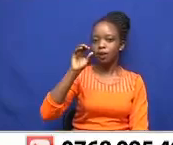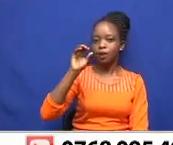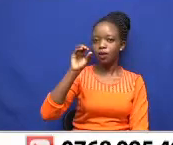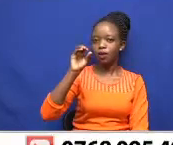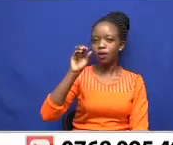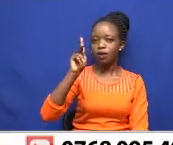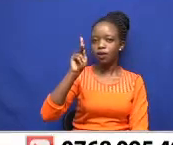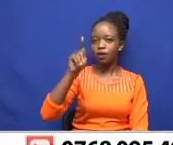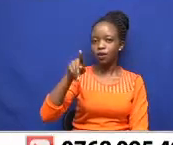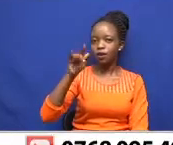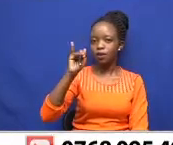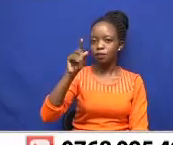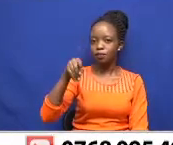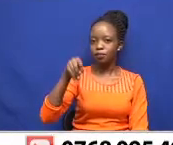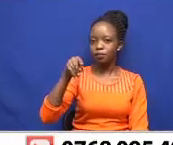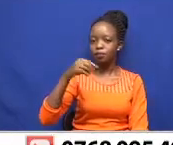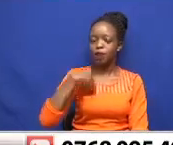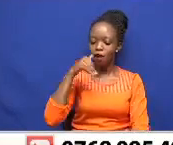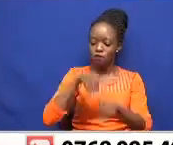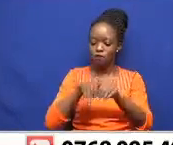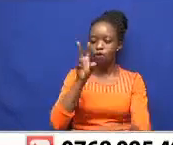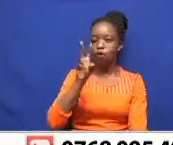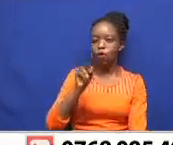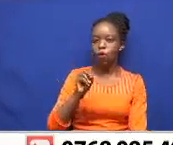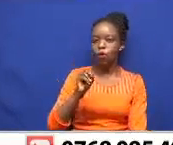Murkomen, yes. I vote no.